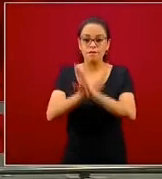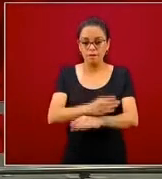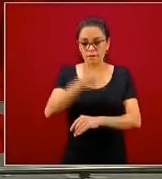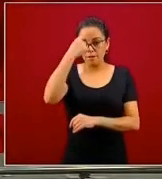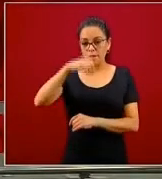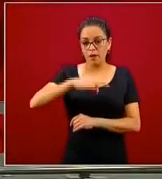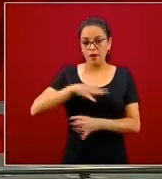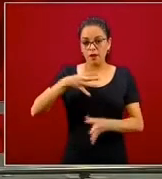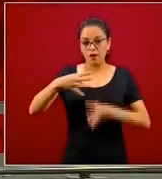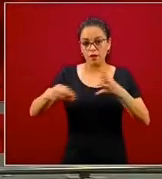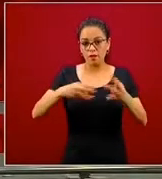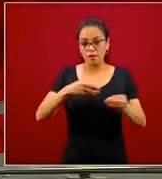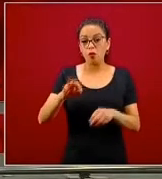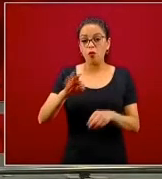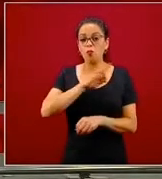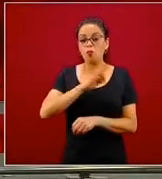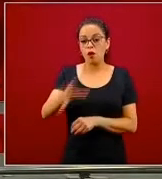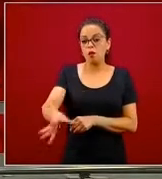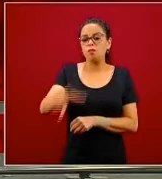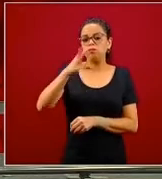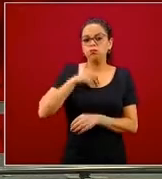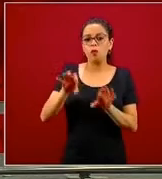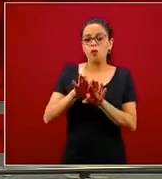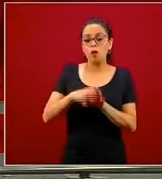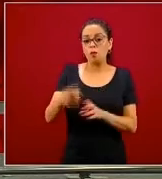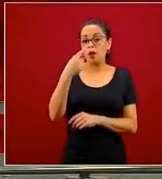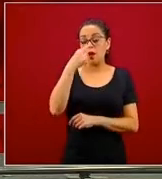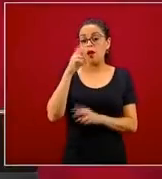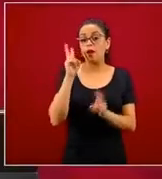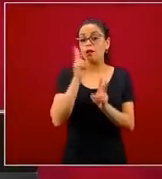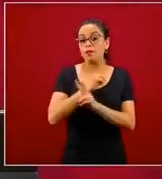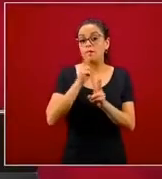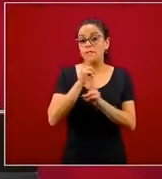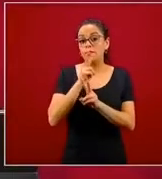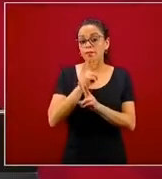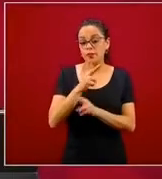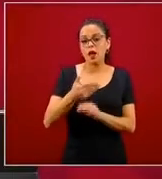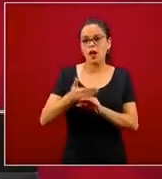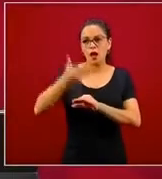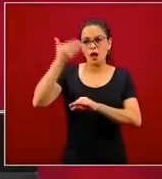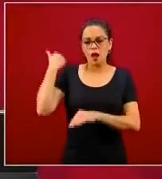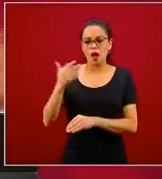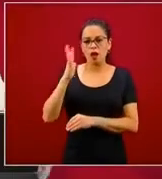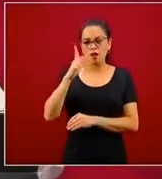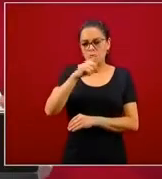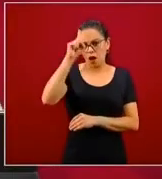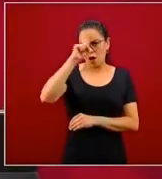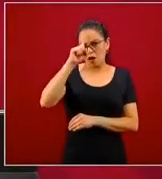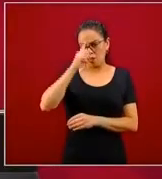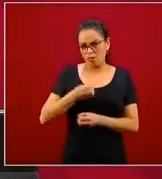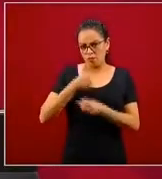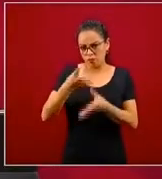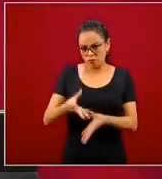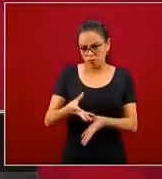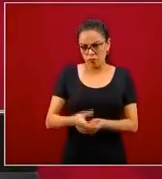que se transmite por vía prevention, respiratoria, especially incluyen for precisamente los que diseases hemos that are recomendado desde transmitted el inicio through de la your epidemia, no solo airway. durante la Jornada From the Nacional beginning